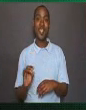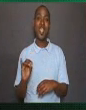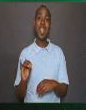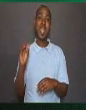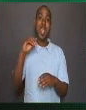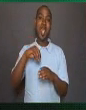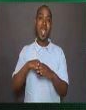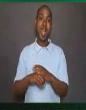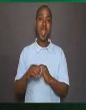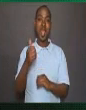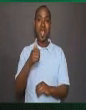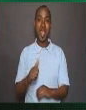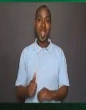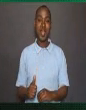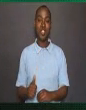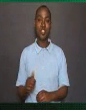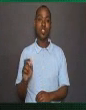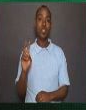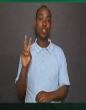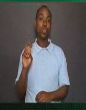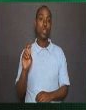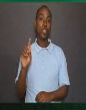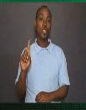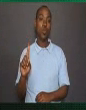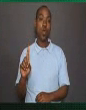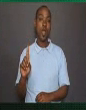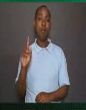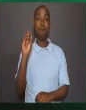inhaled air is 21%,